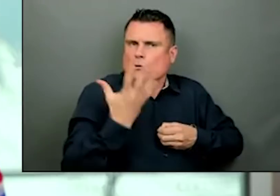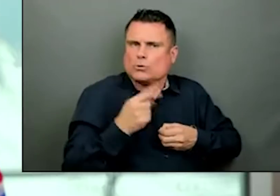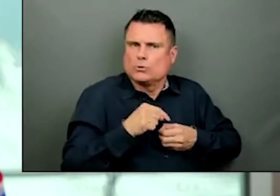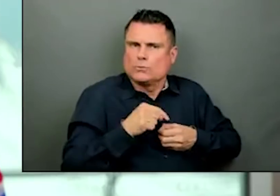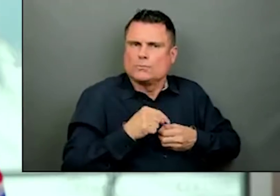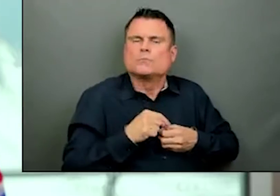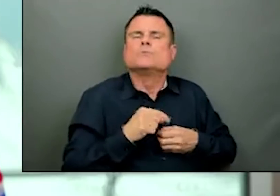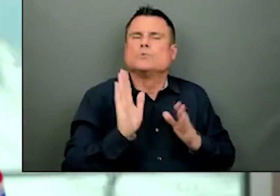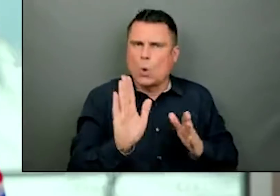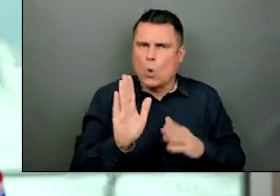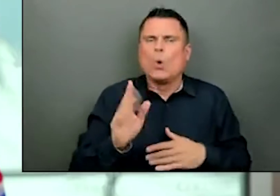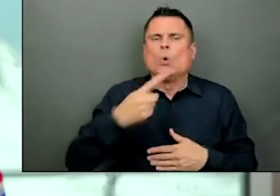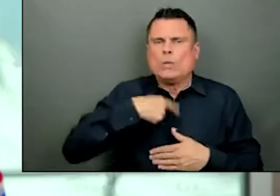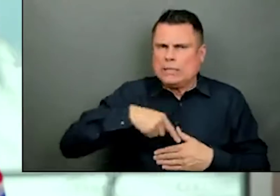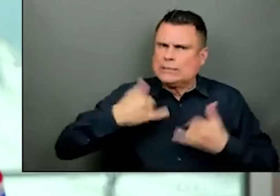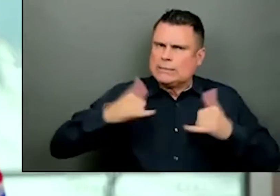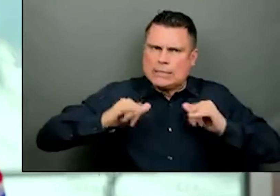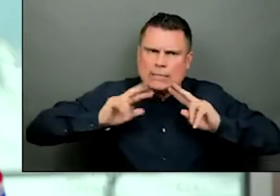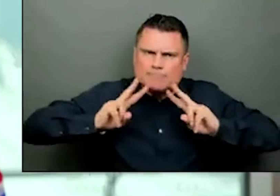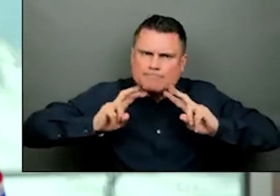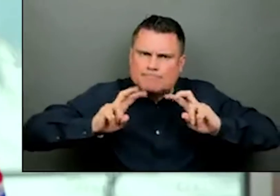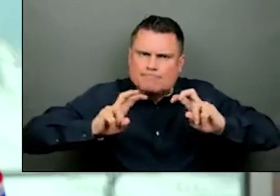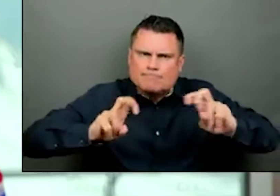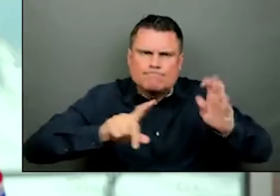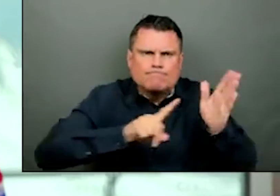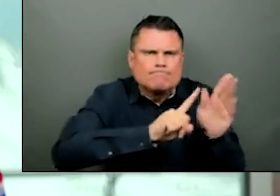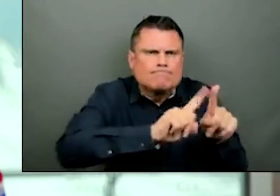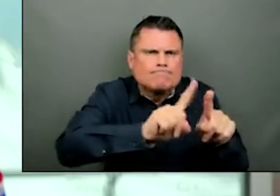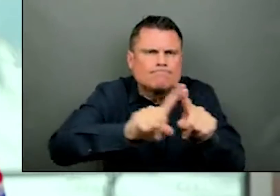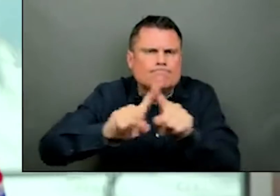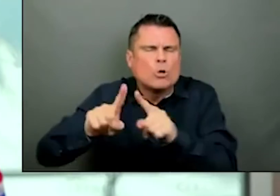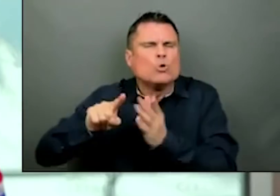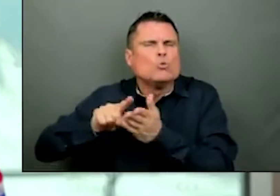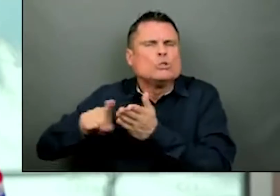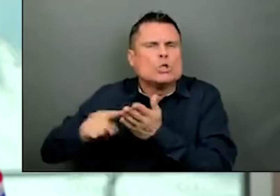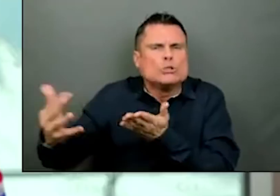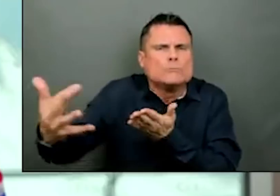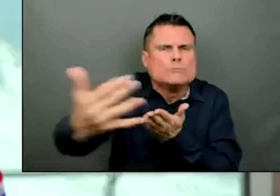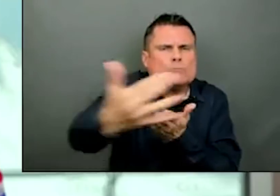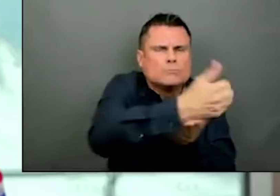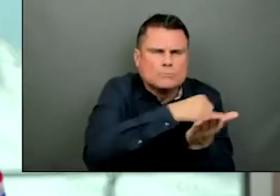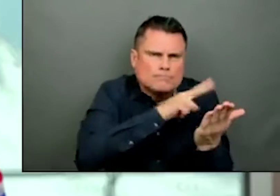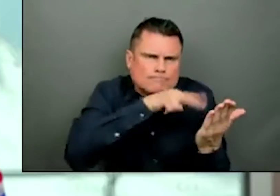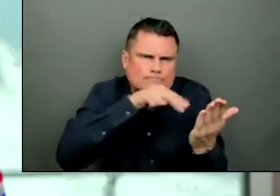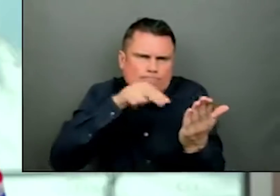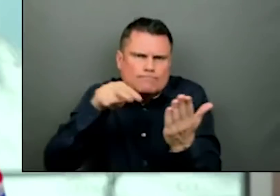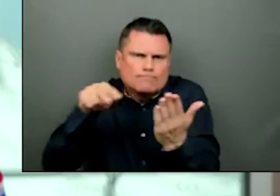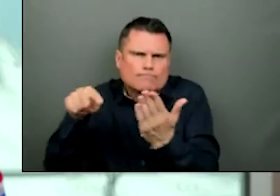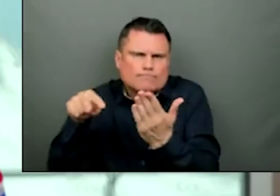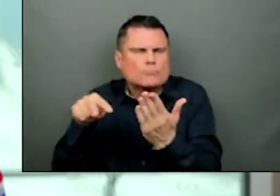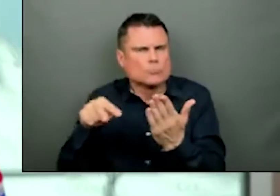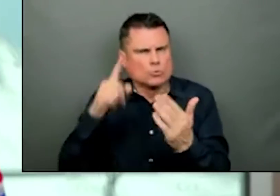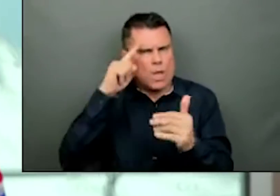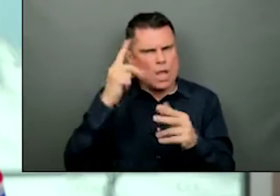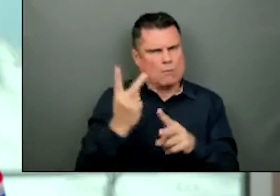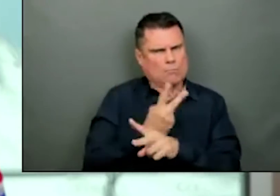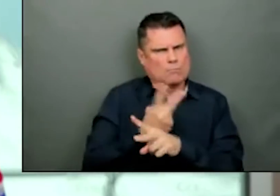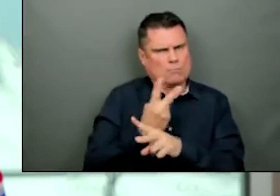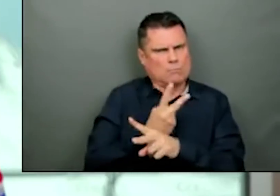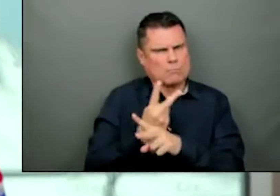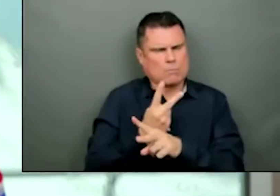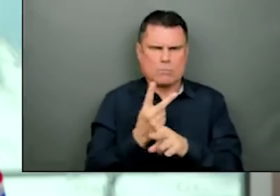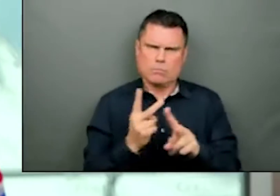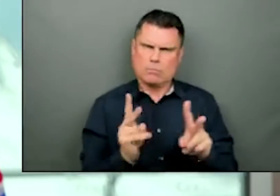here in BC, where antibodies in people who are older or people who have certain blood cancers or